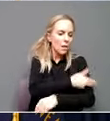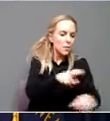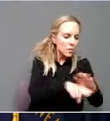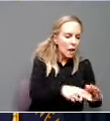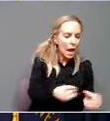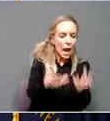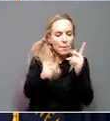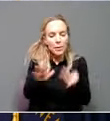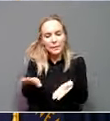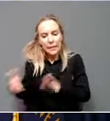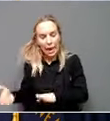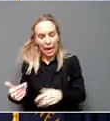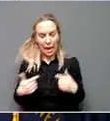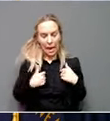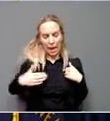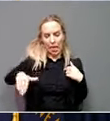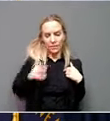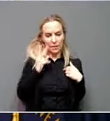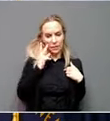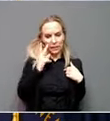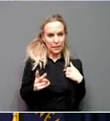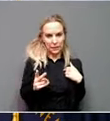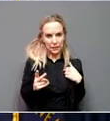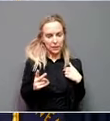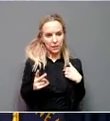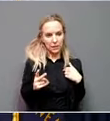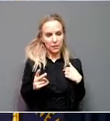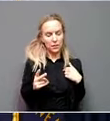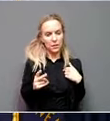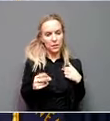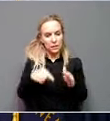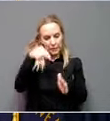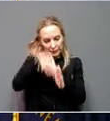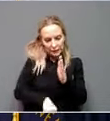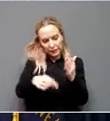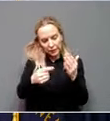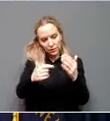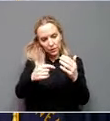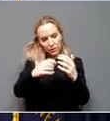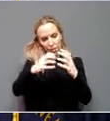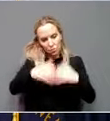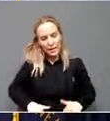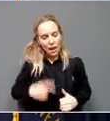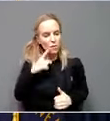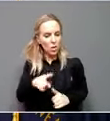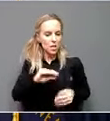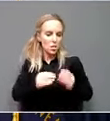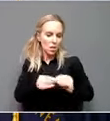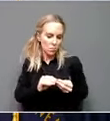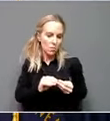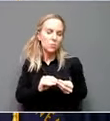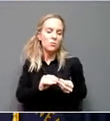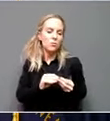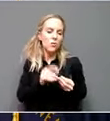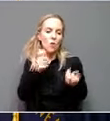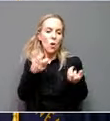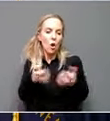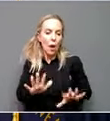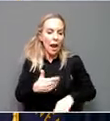know. I have not seen a further breakdown than that. And if we're not doing it, I'd have to see the